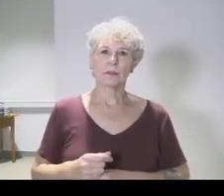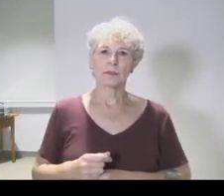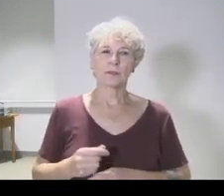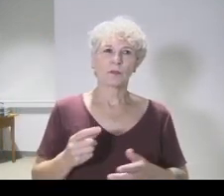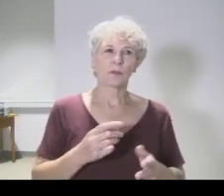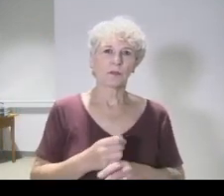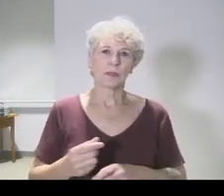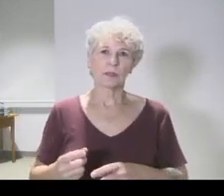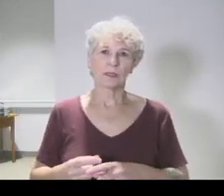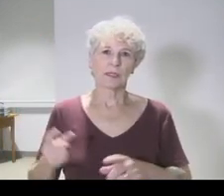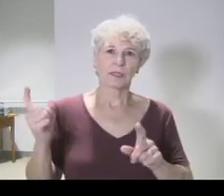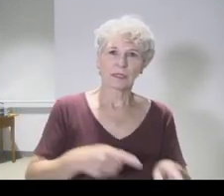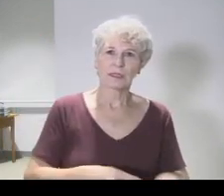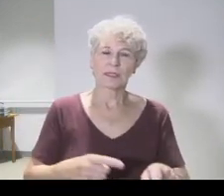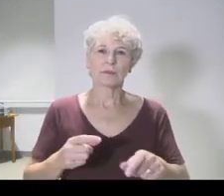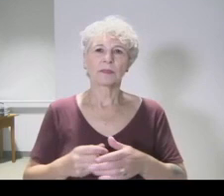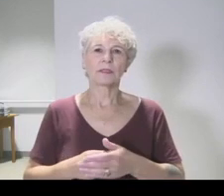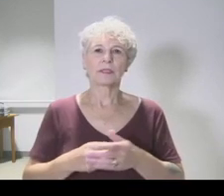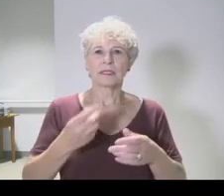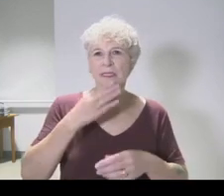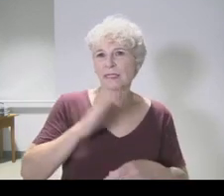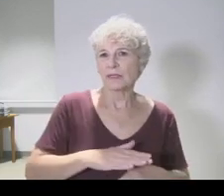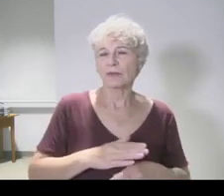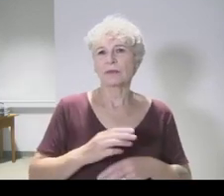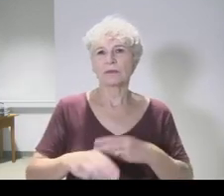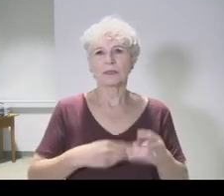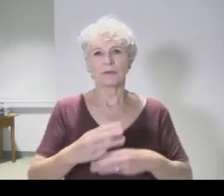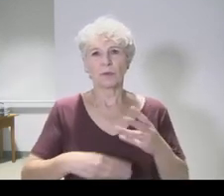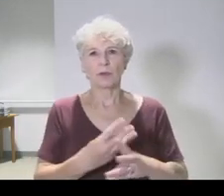world by going to the cross.